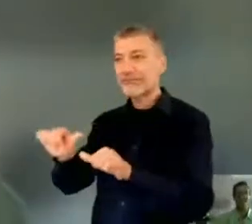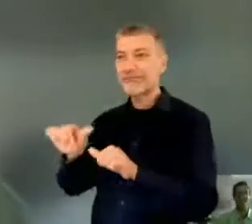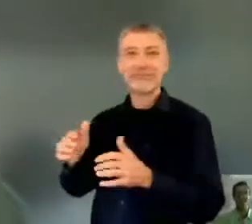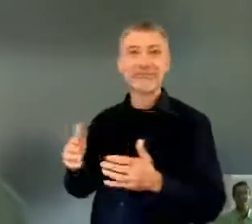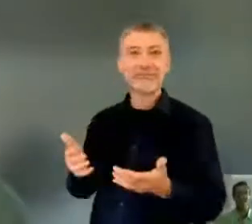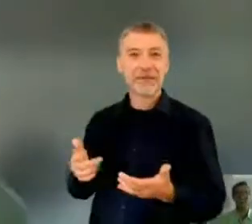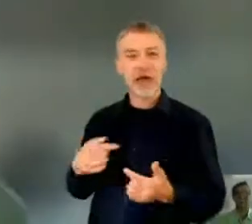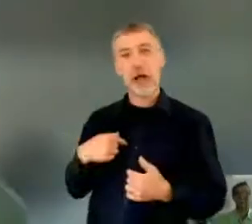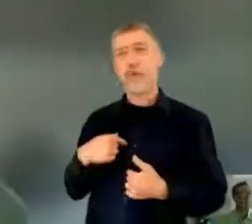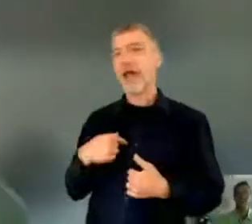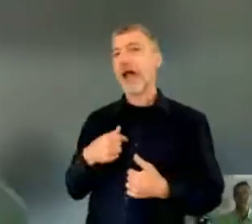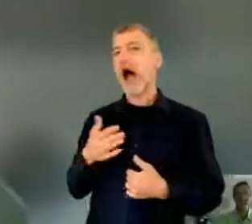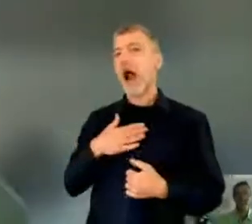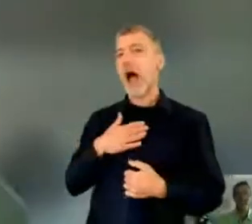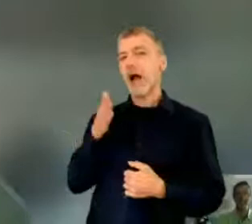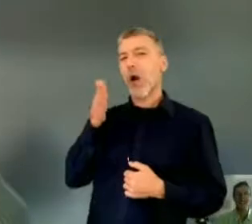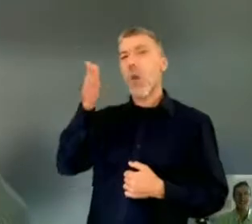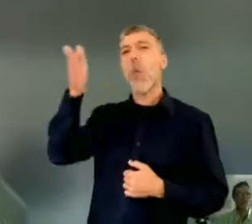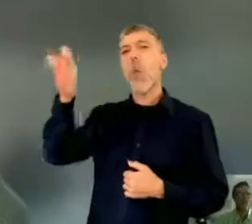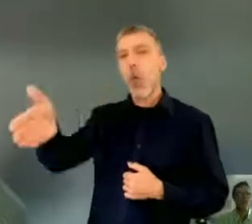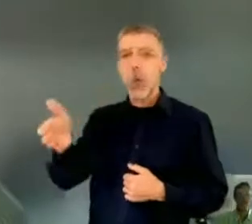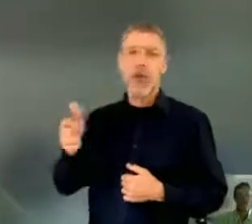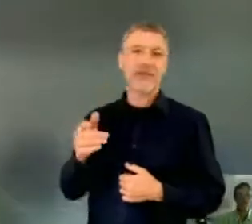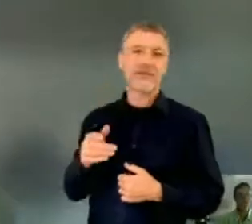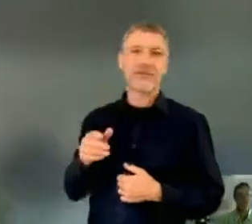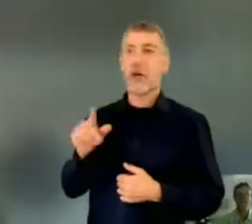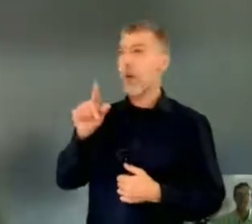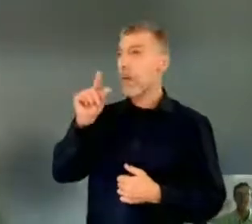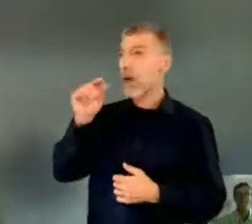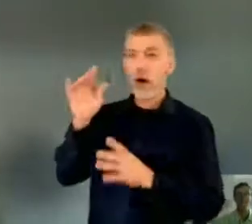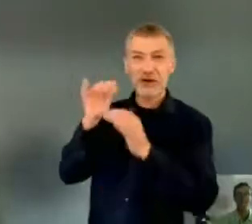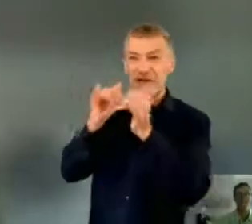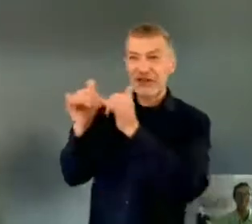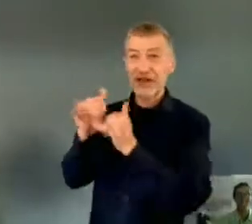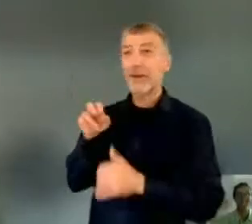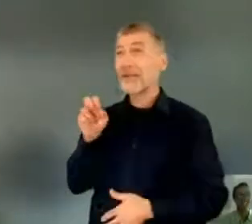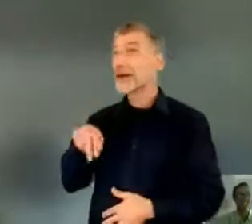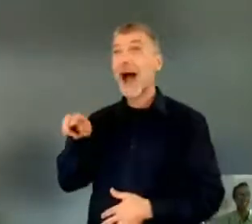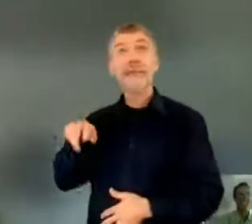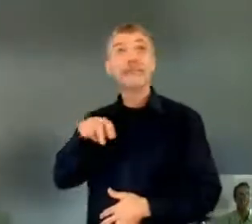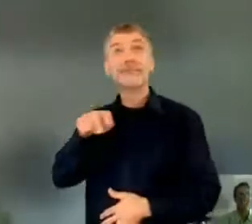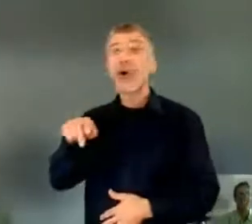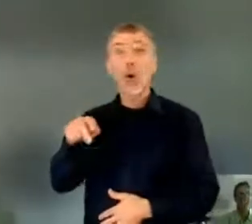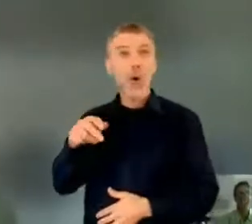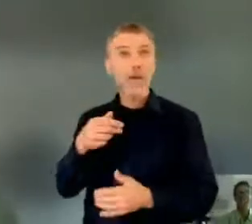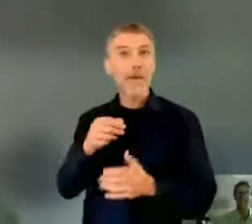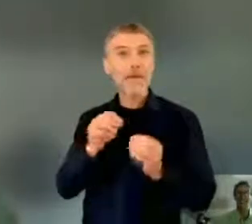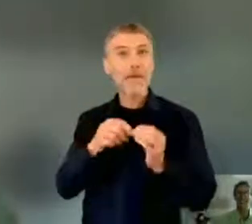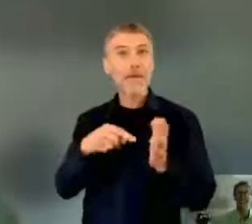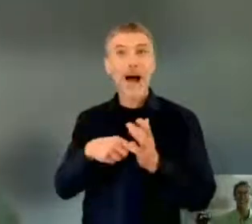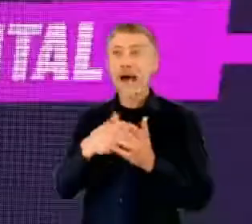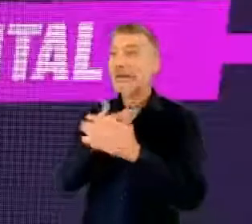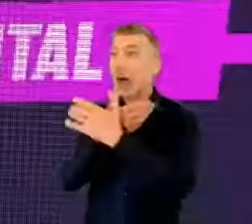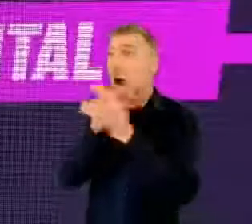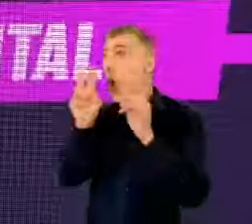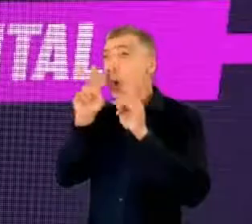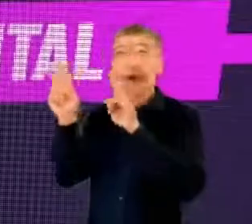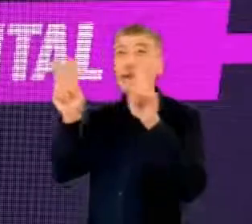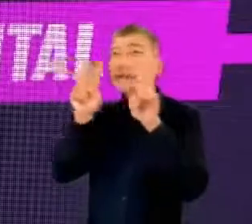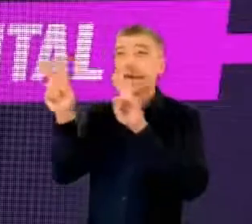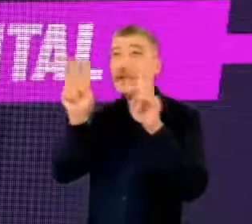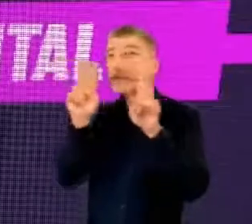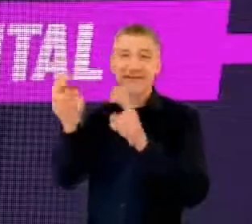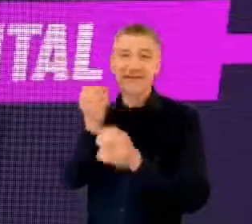there and doing either bird surveys or walking in the middle of the countryside looking for bats, it's a not the worst job to get into. Look